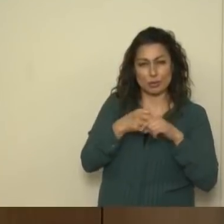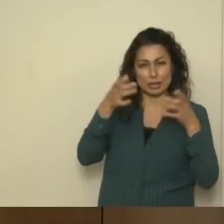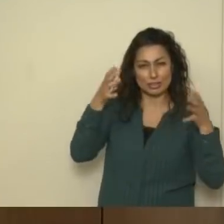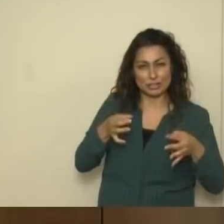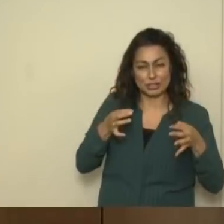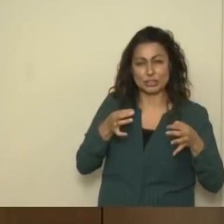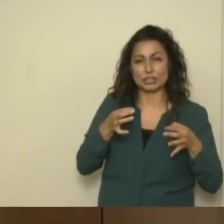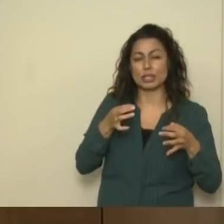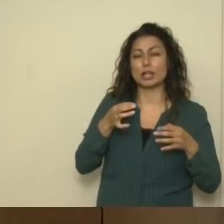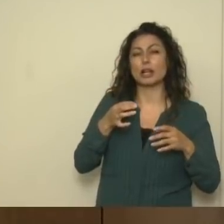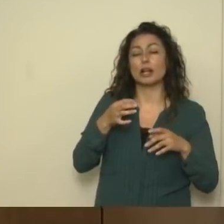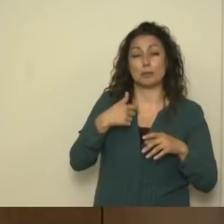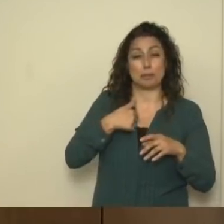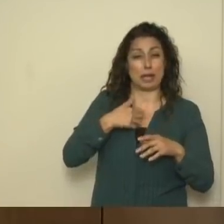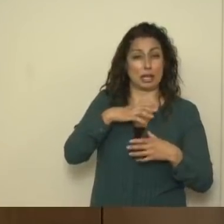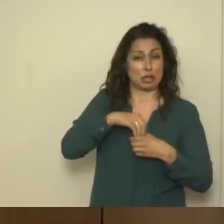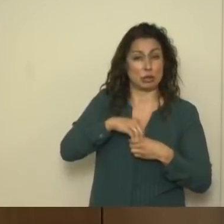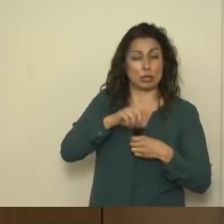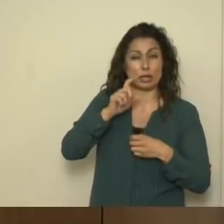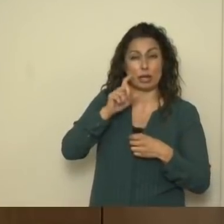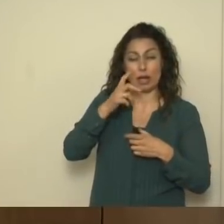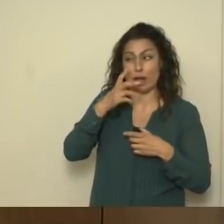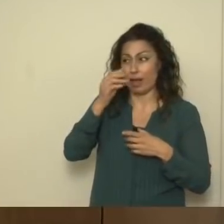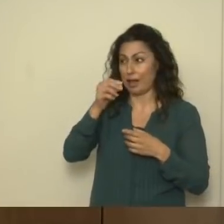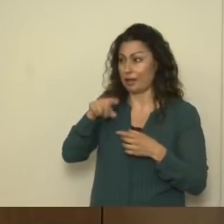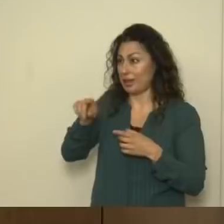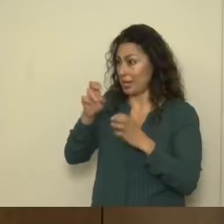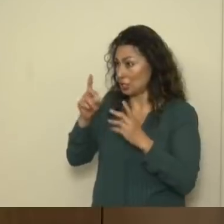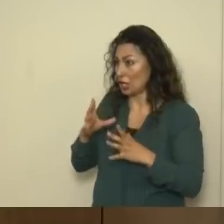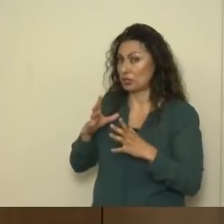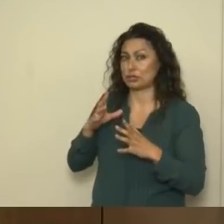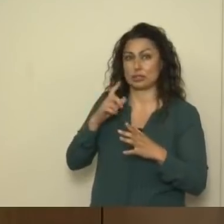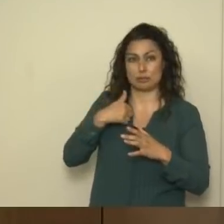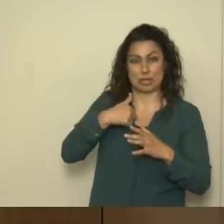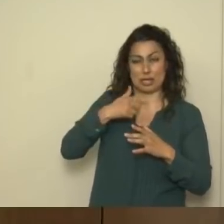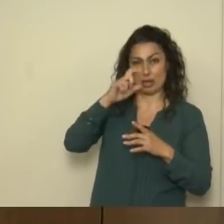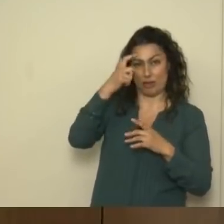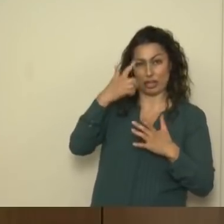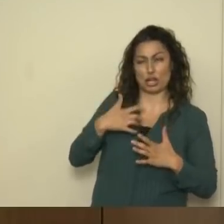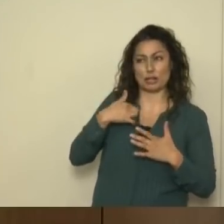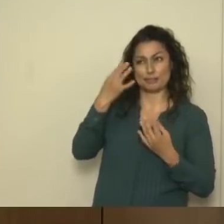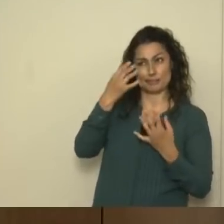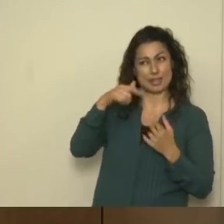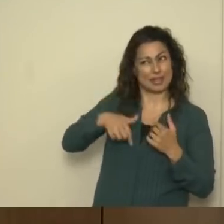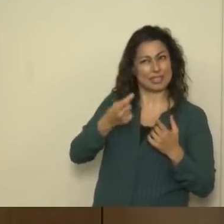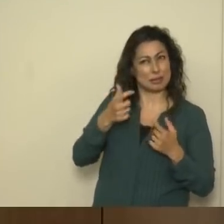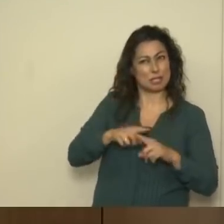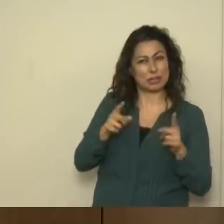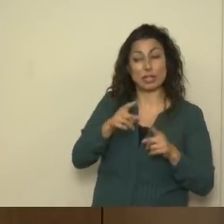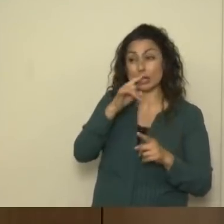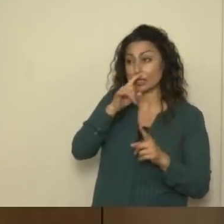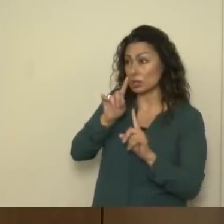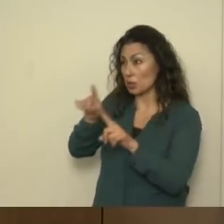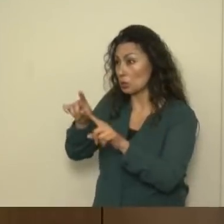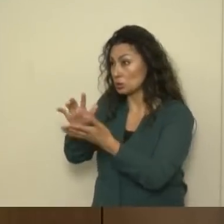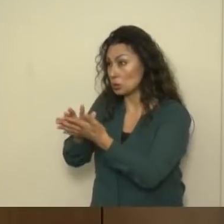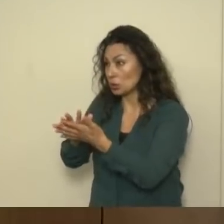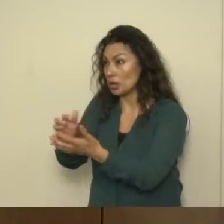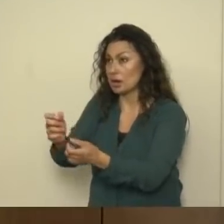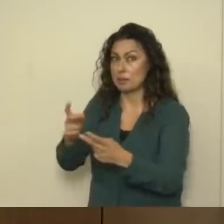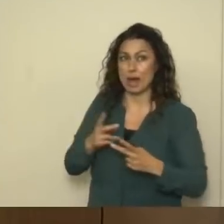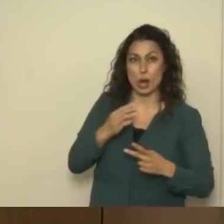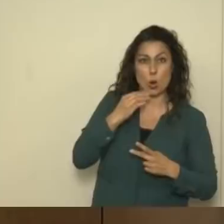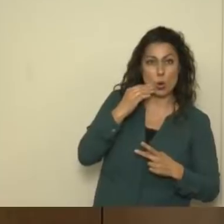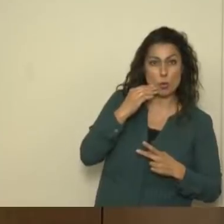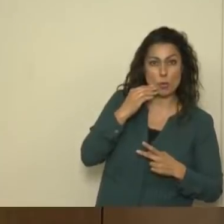at for education is that this is a little bit different situation, right? Primarily, kids go to school, go back home. So